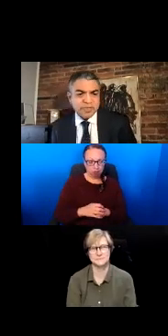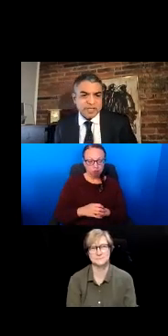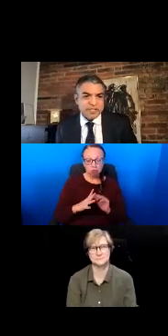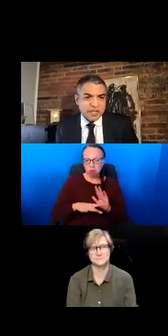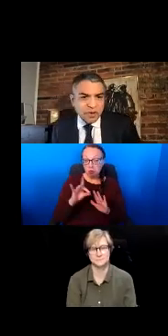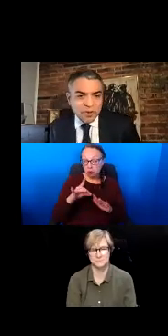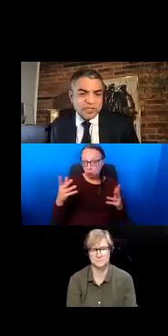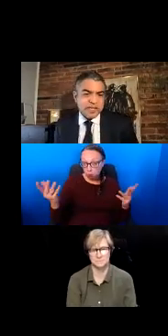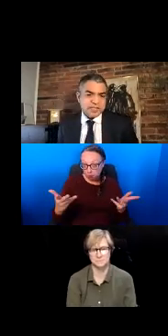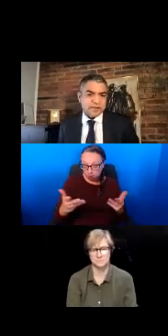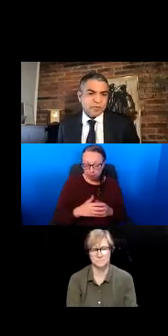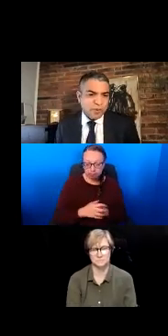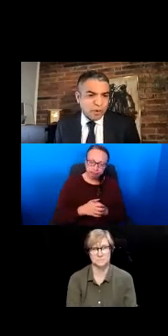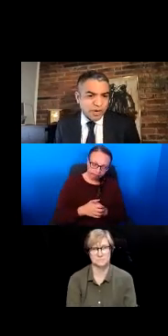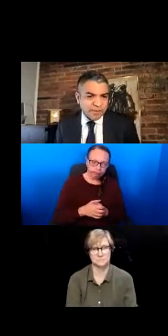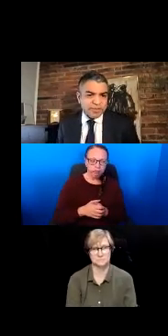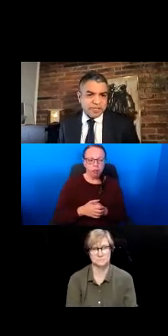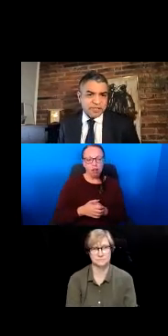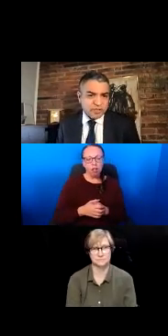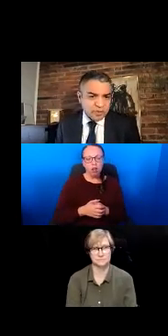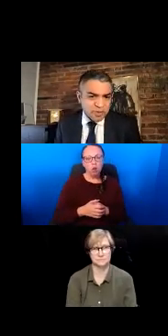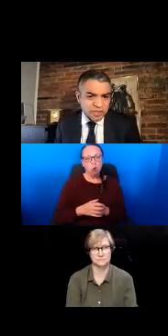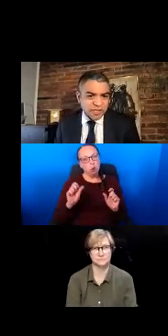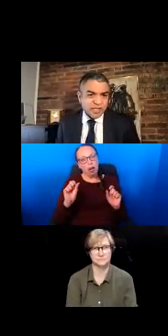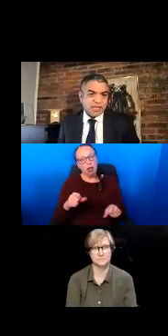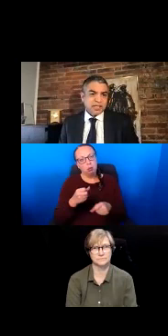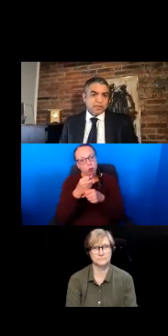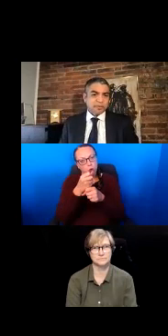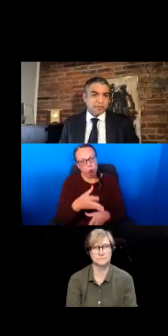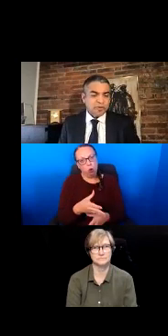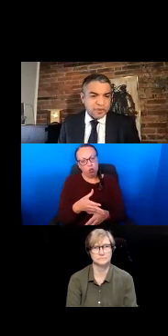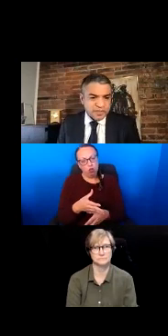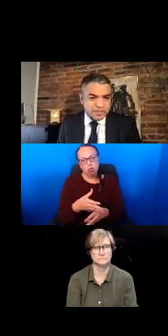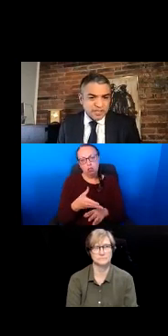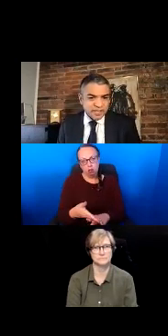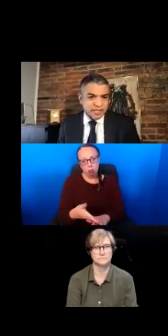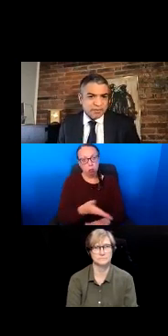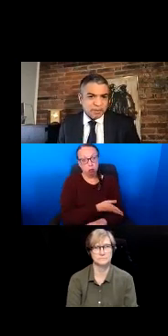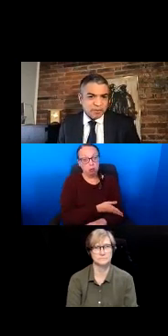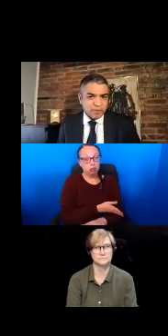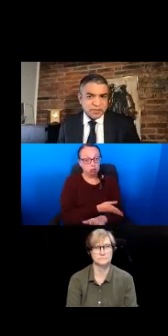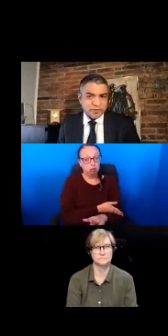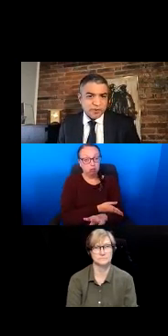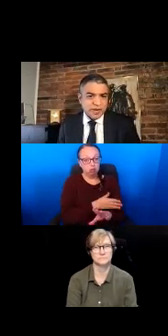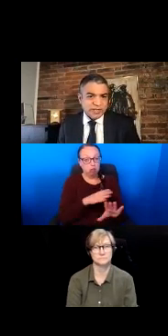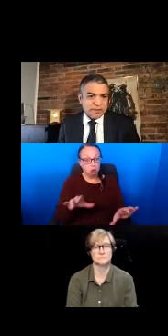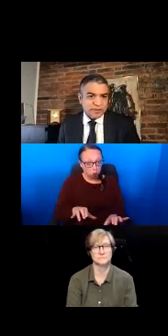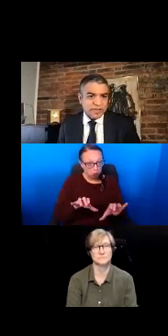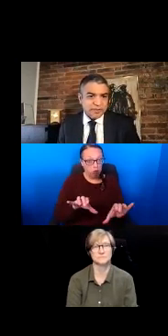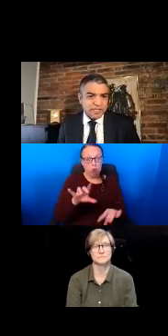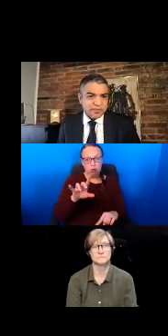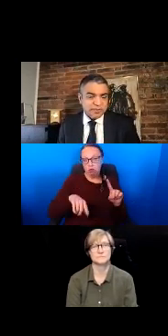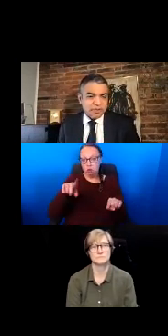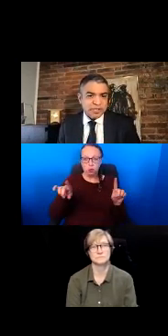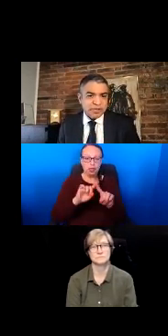those early days was that we were able to induce improvements in performance of a variety of different